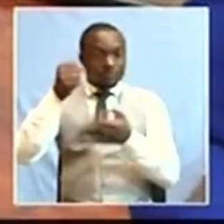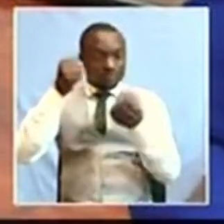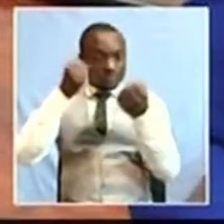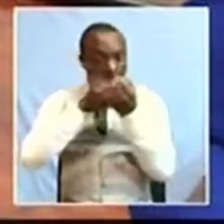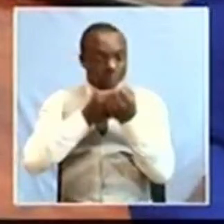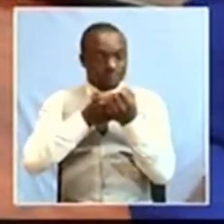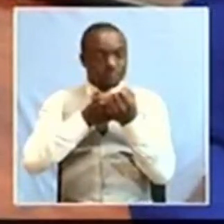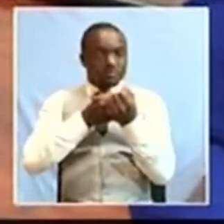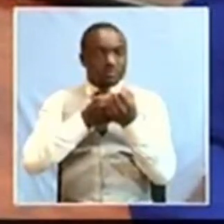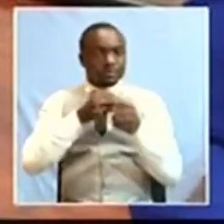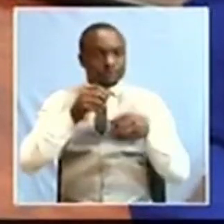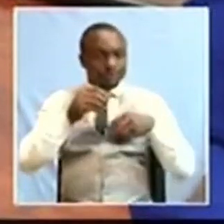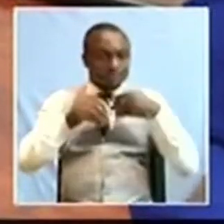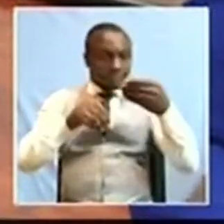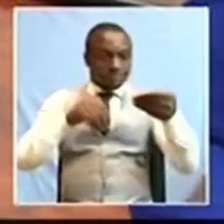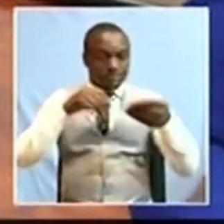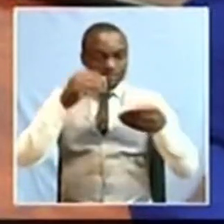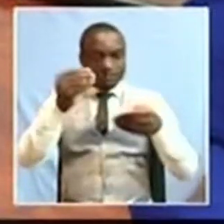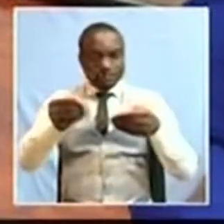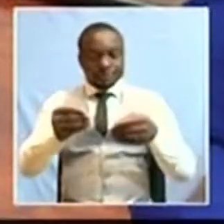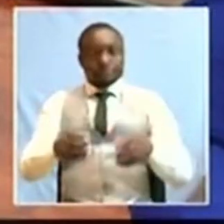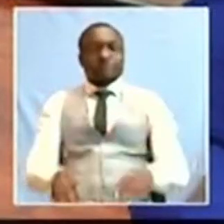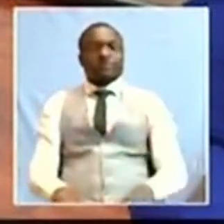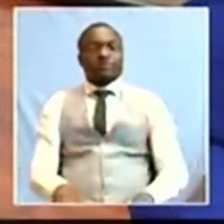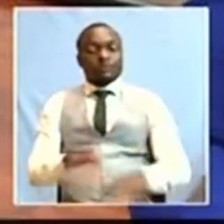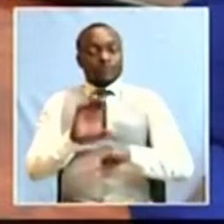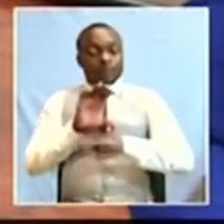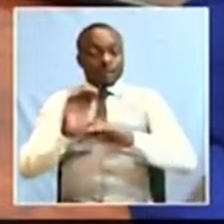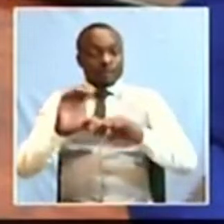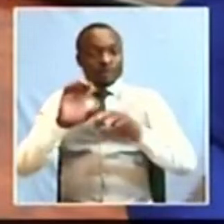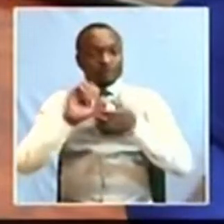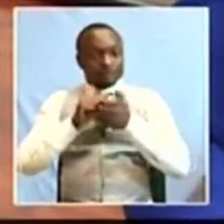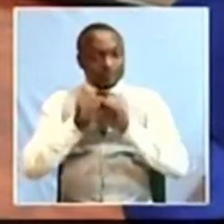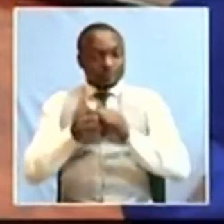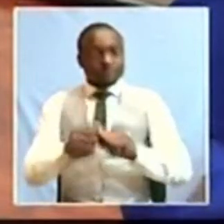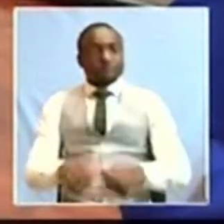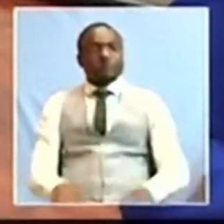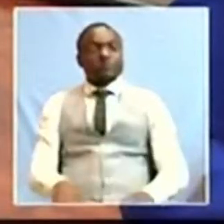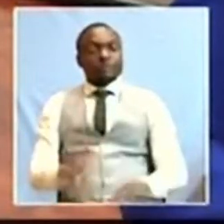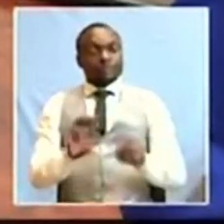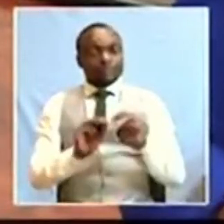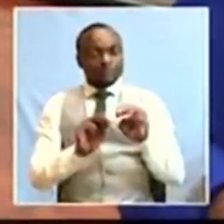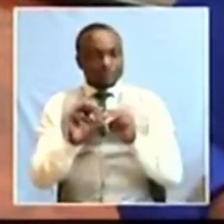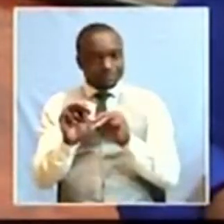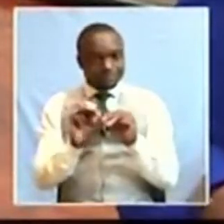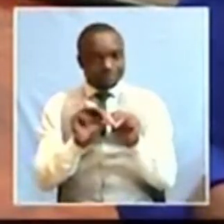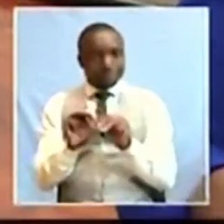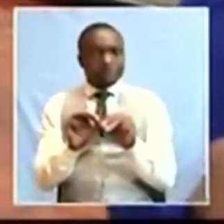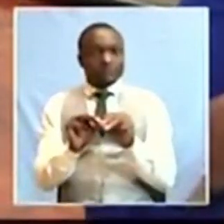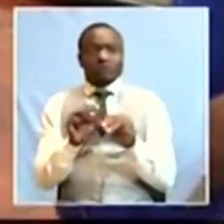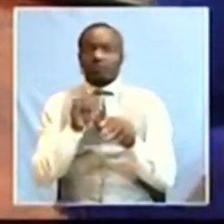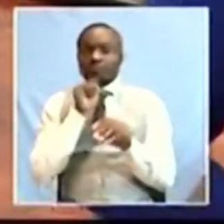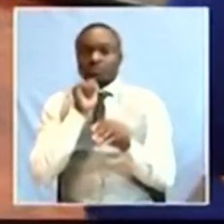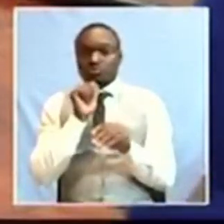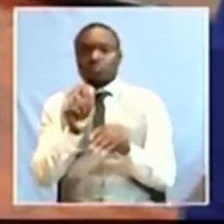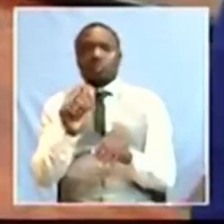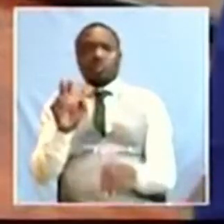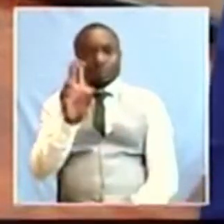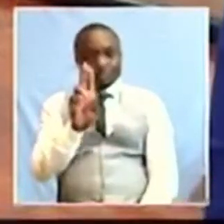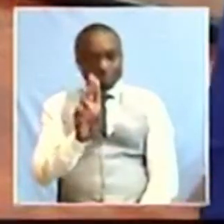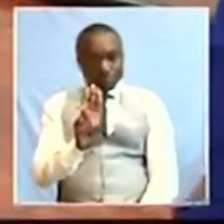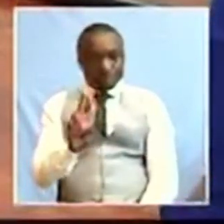funding and expenditure. Cause of query, management had not spent